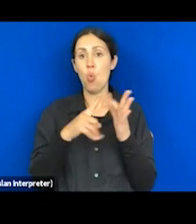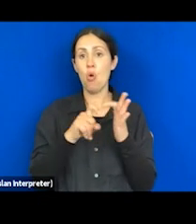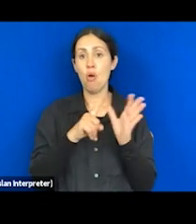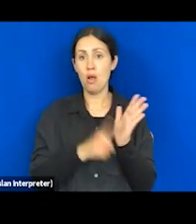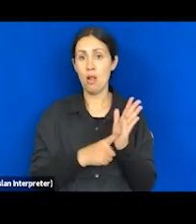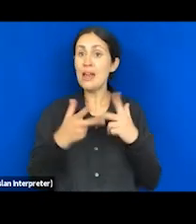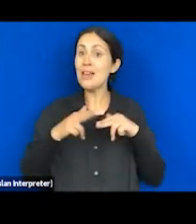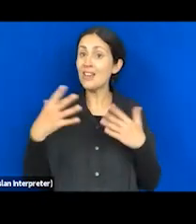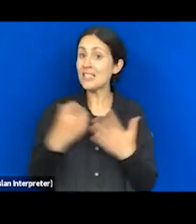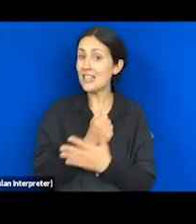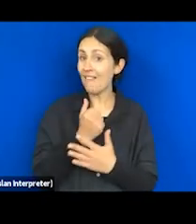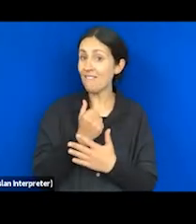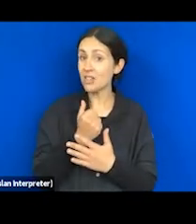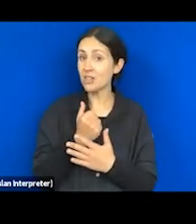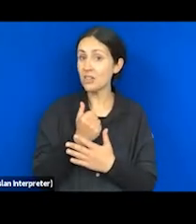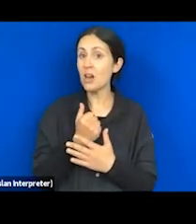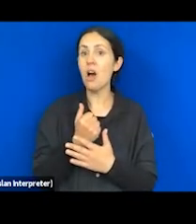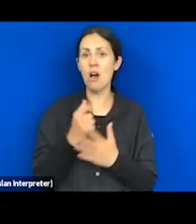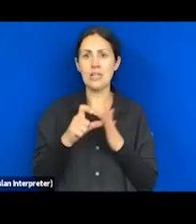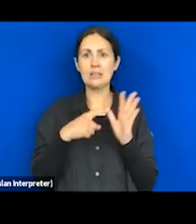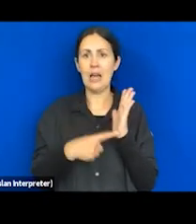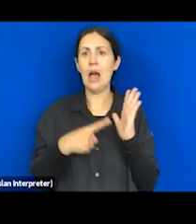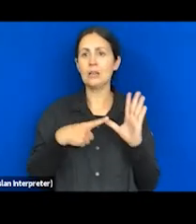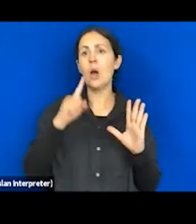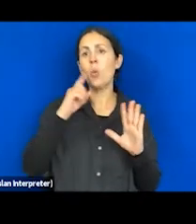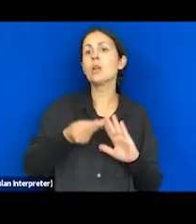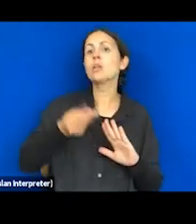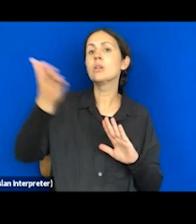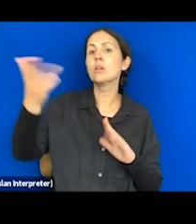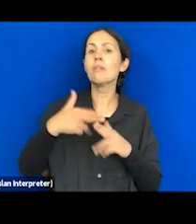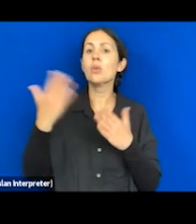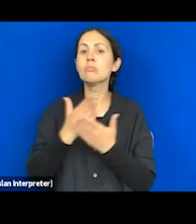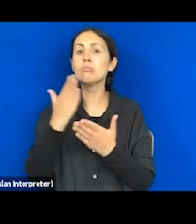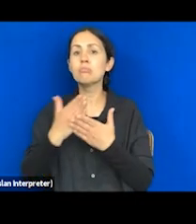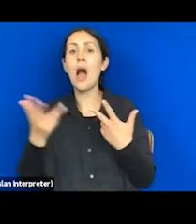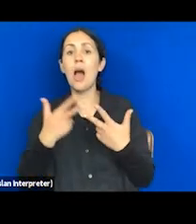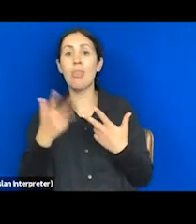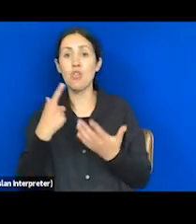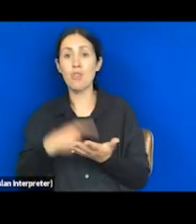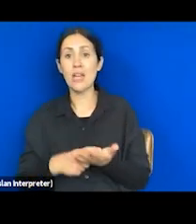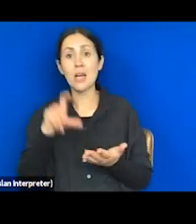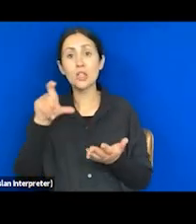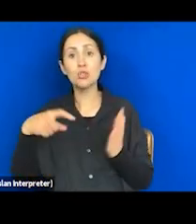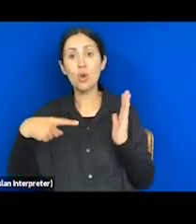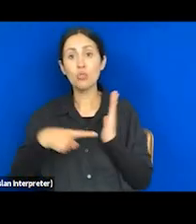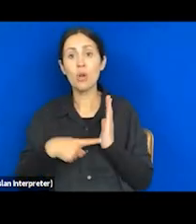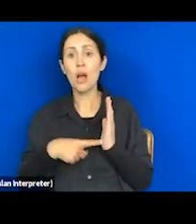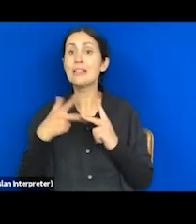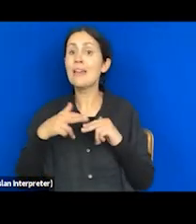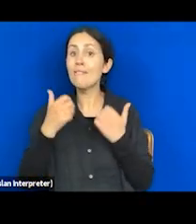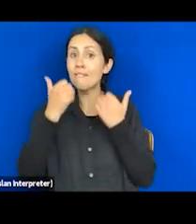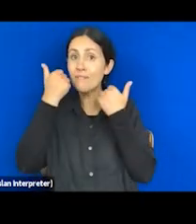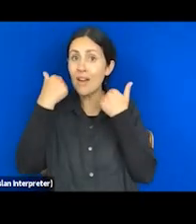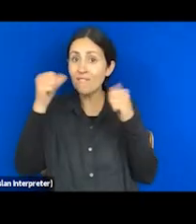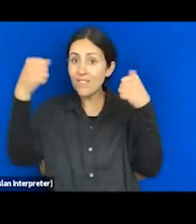and feasible, data from this trial will go towards informing fully powered randomized control trials, and only if proven effective in